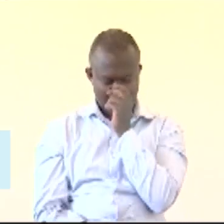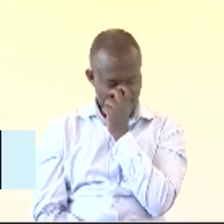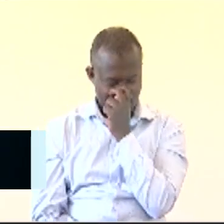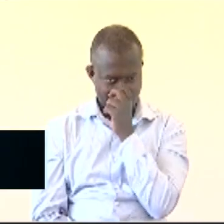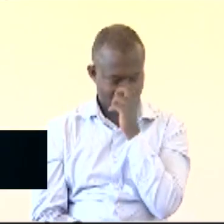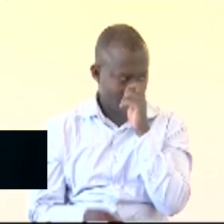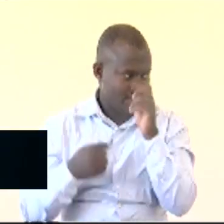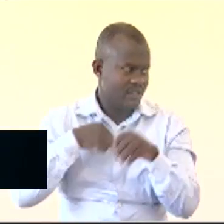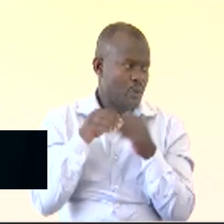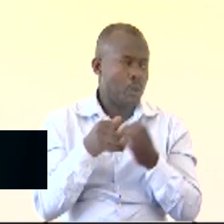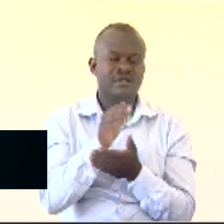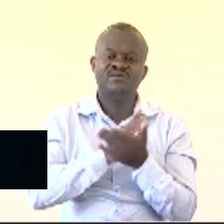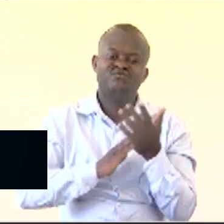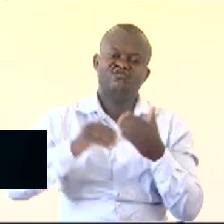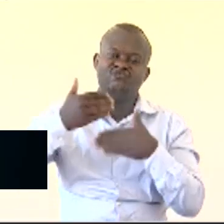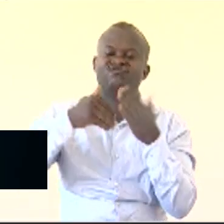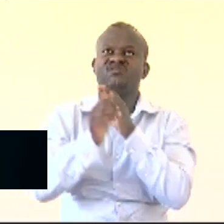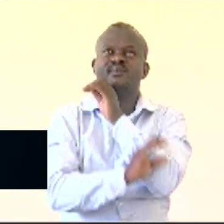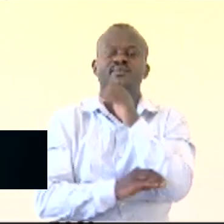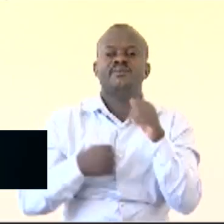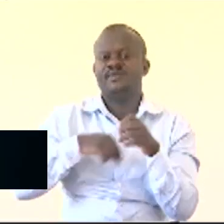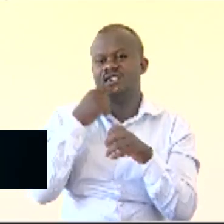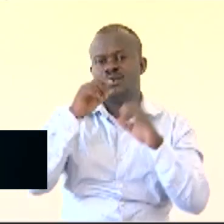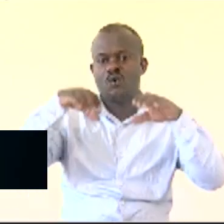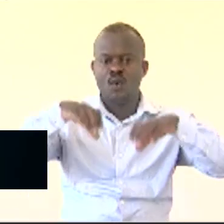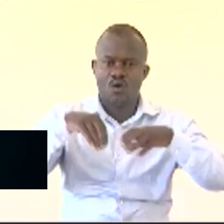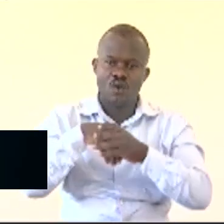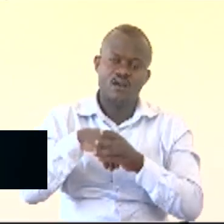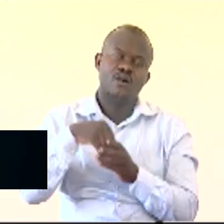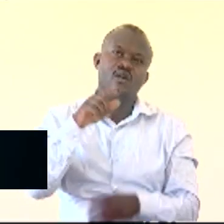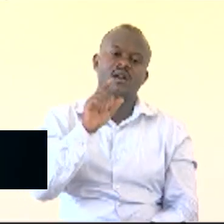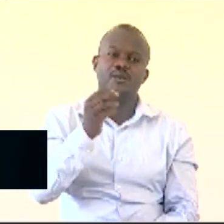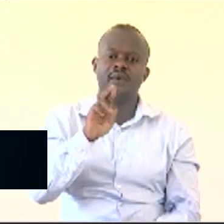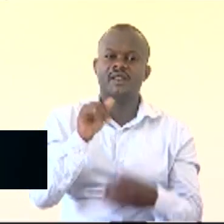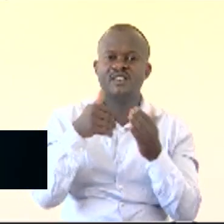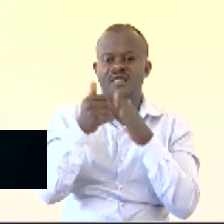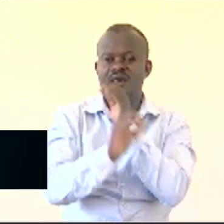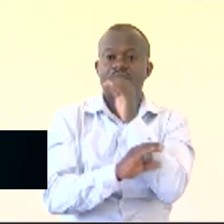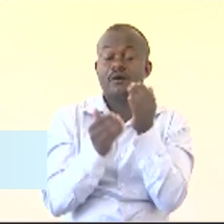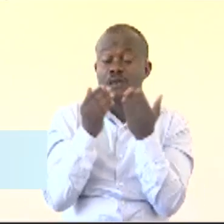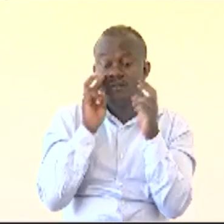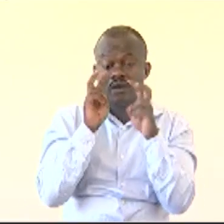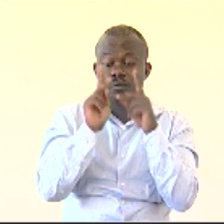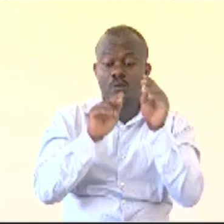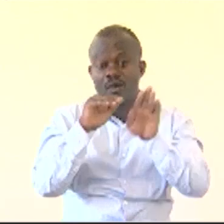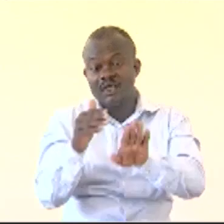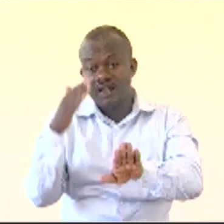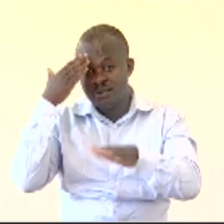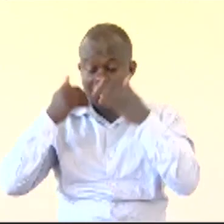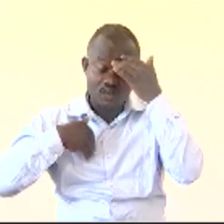We have had very neighboring countries. I mentioned about Congo, mentioned about Liberia. These are the countries where you find people died because of